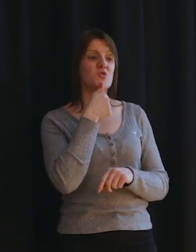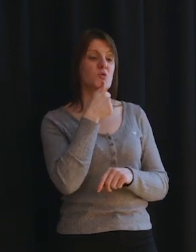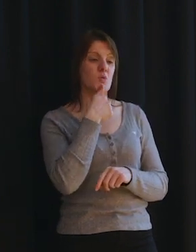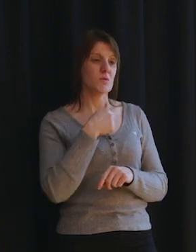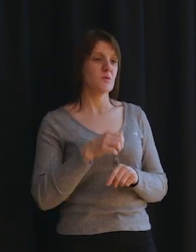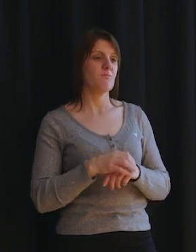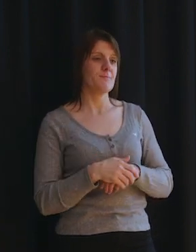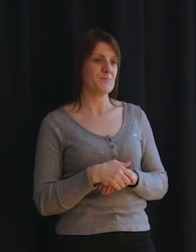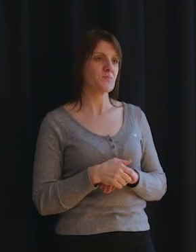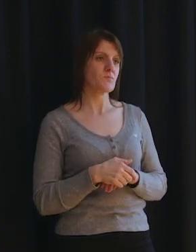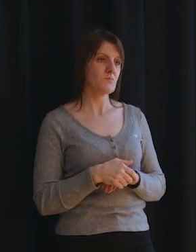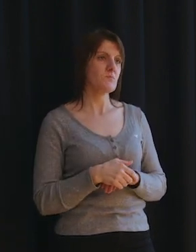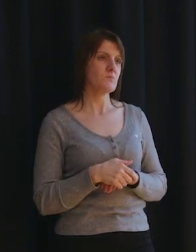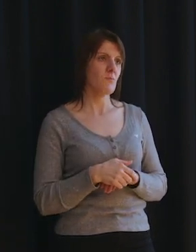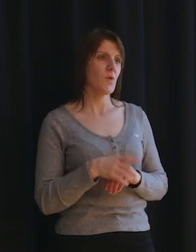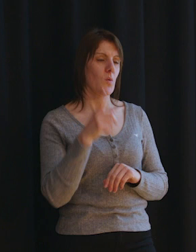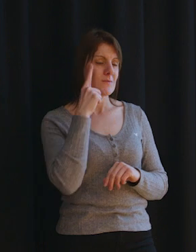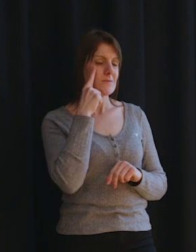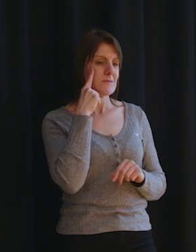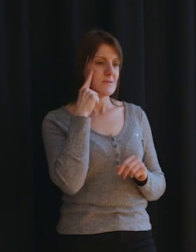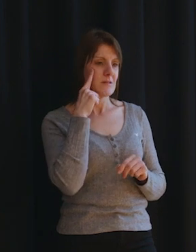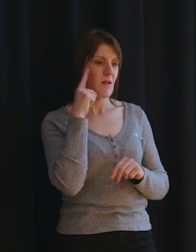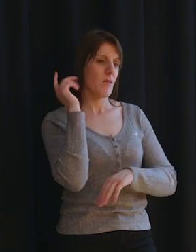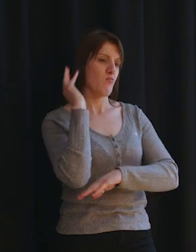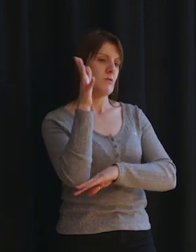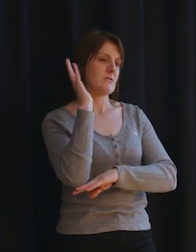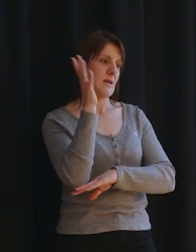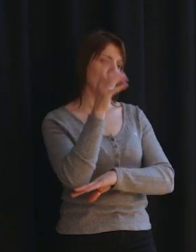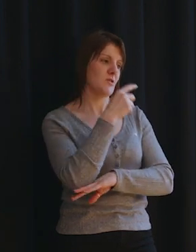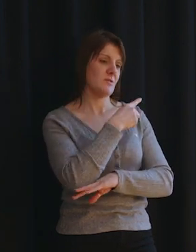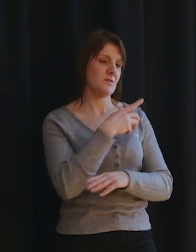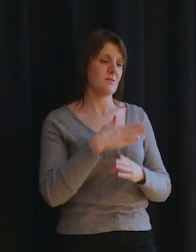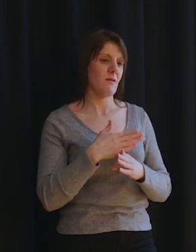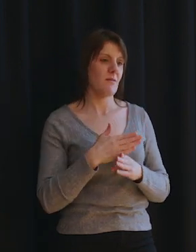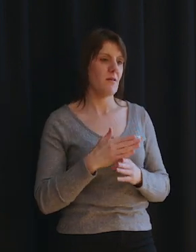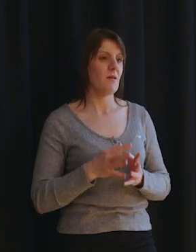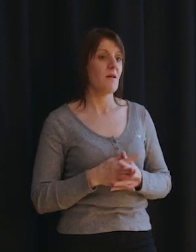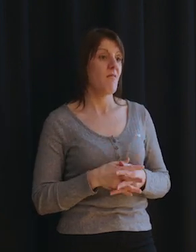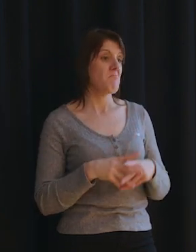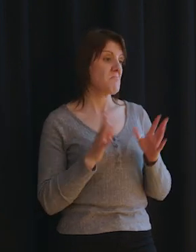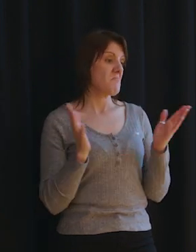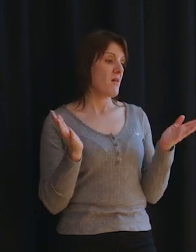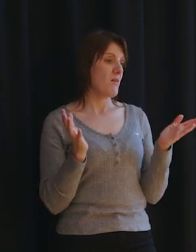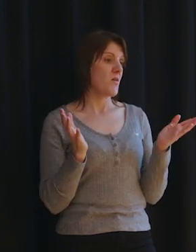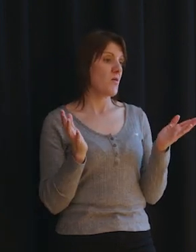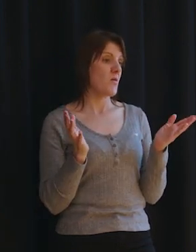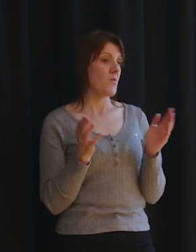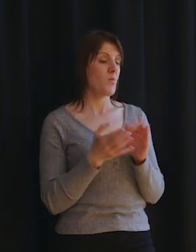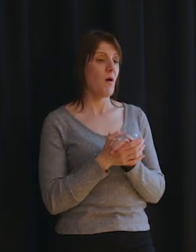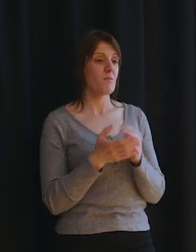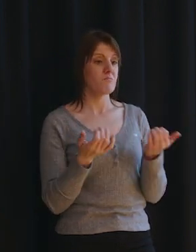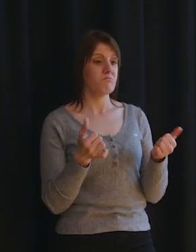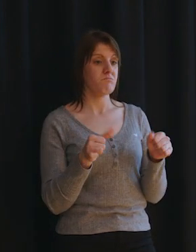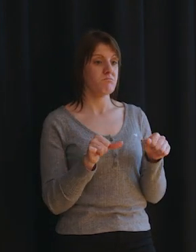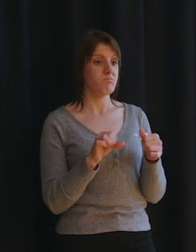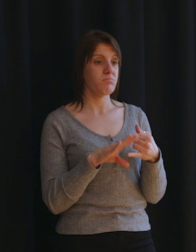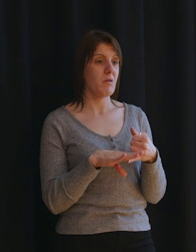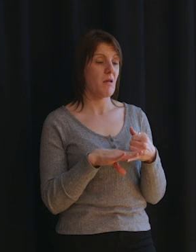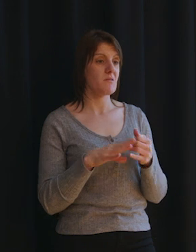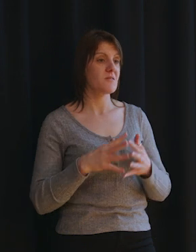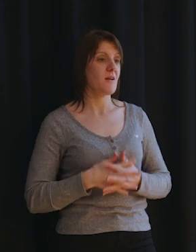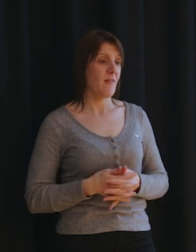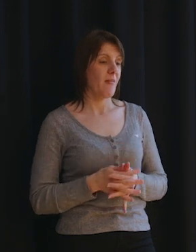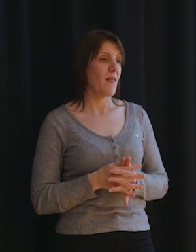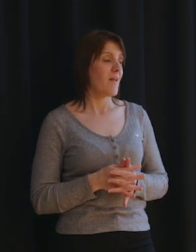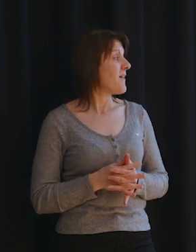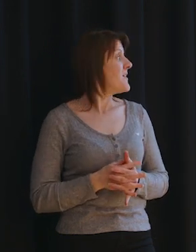could sort of see in the presentation that I've just done. All right, so that is the kind of the end. This